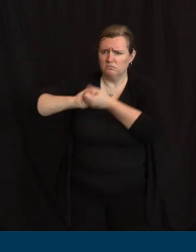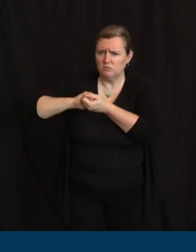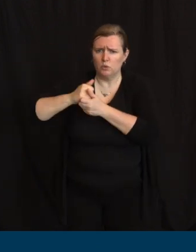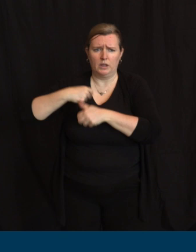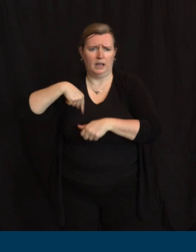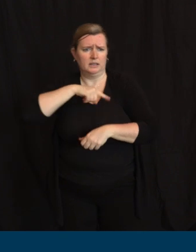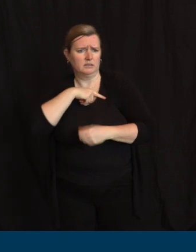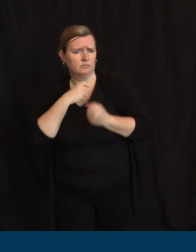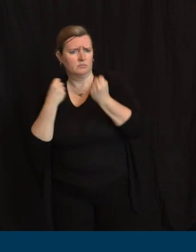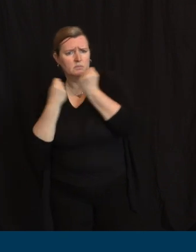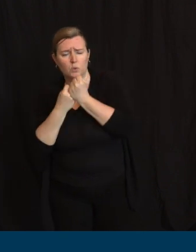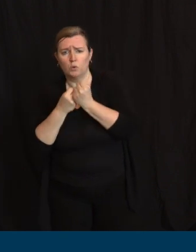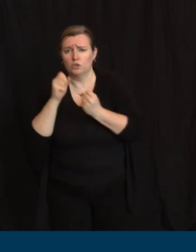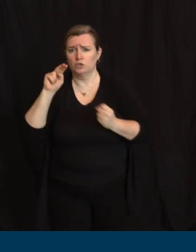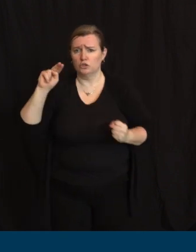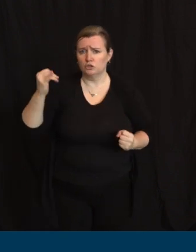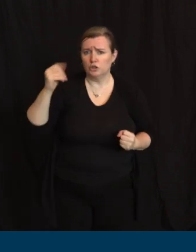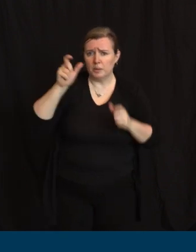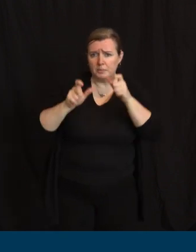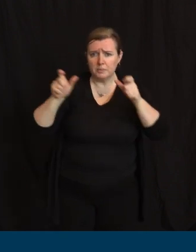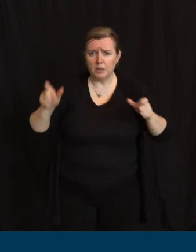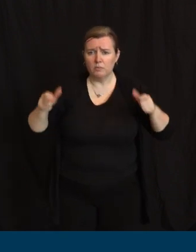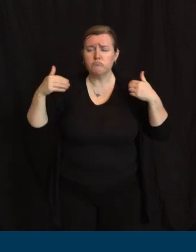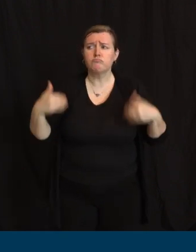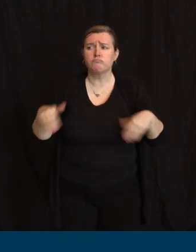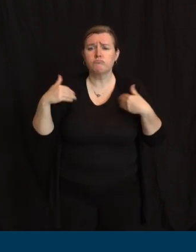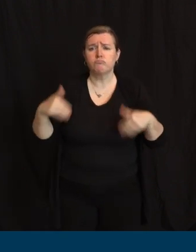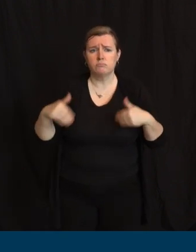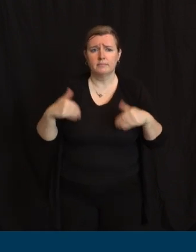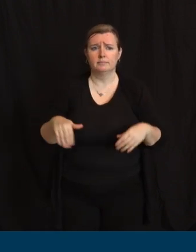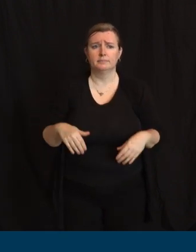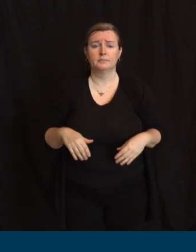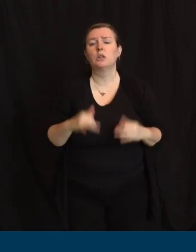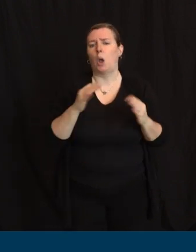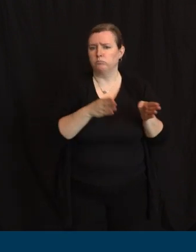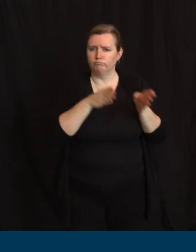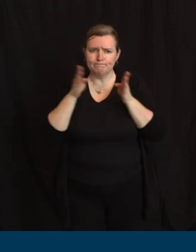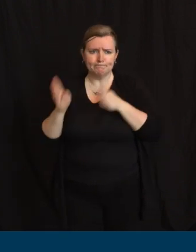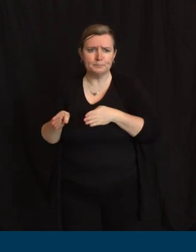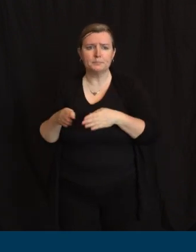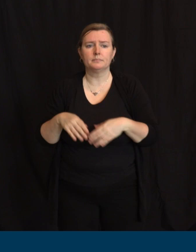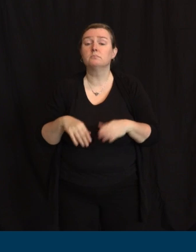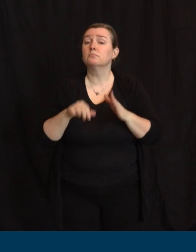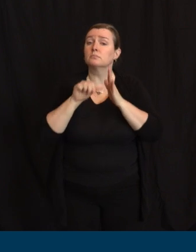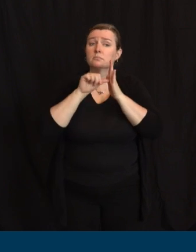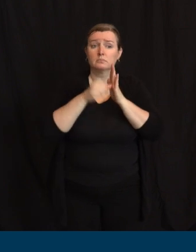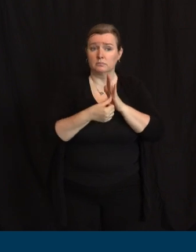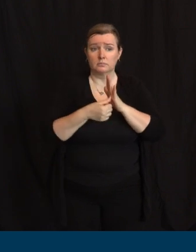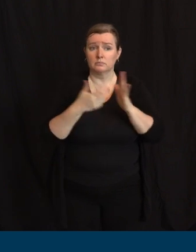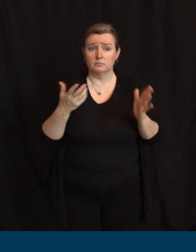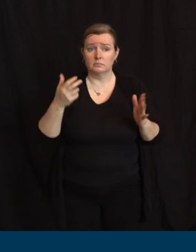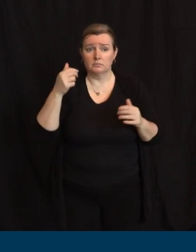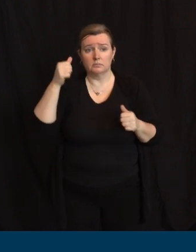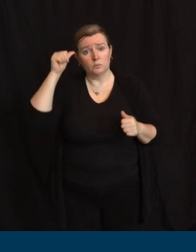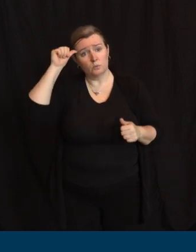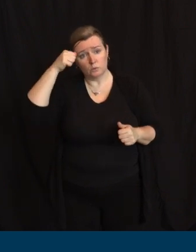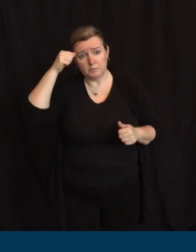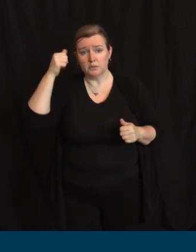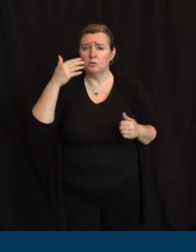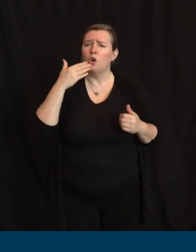residents. And this is a good transition to highlight, as I always say every day, good news stories that come